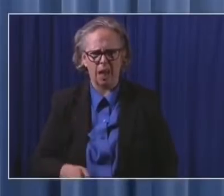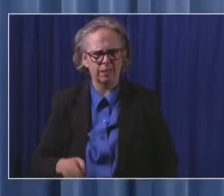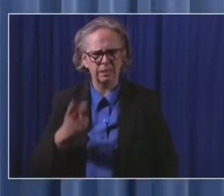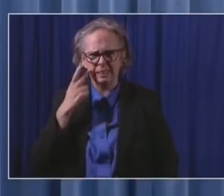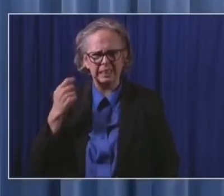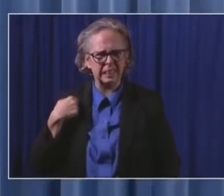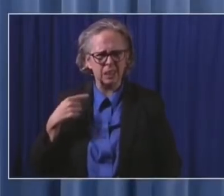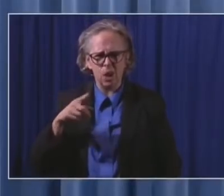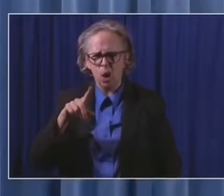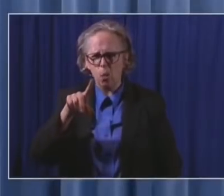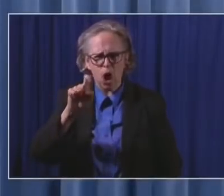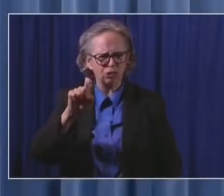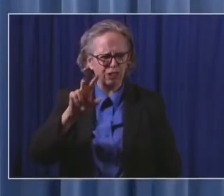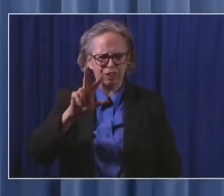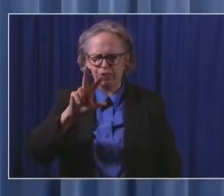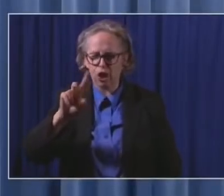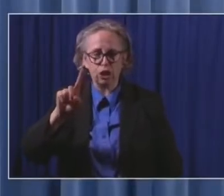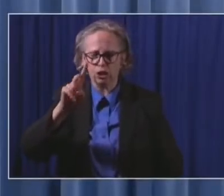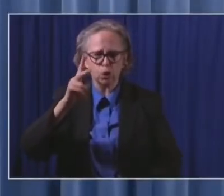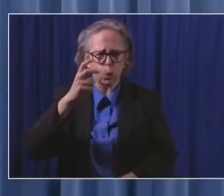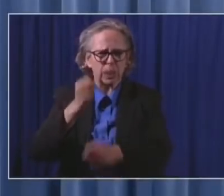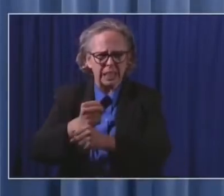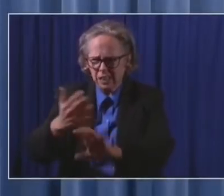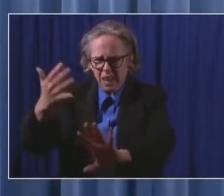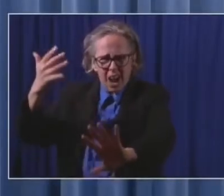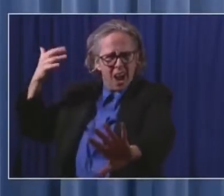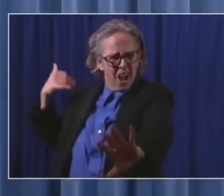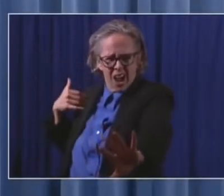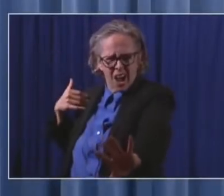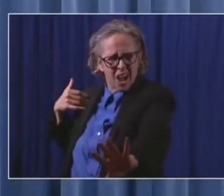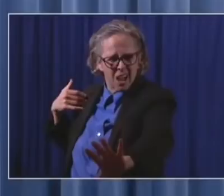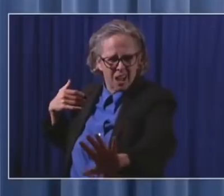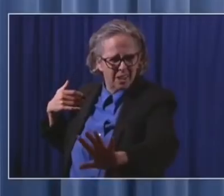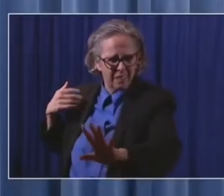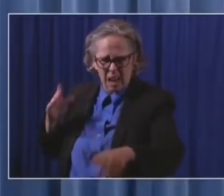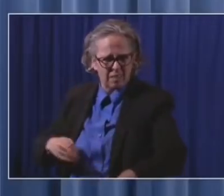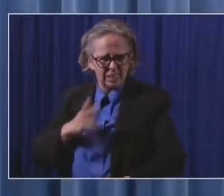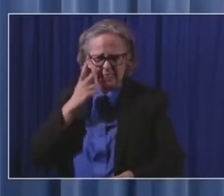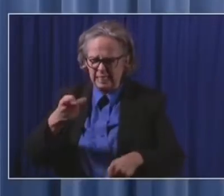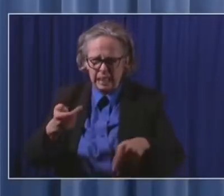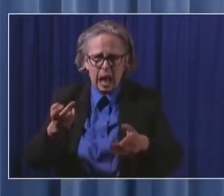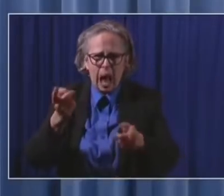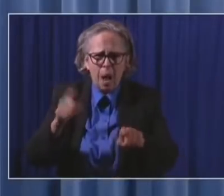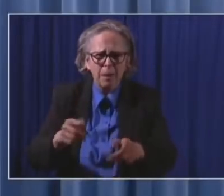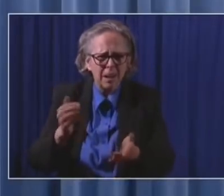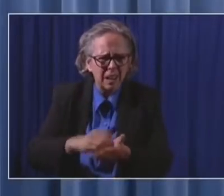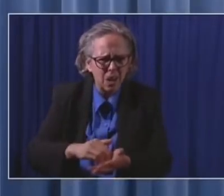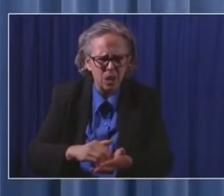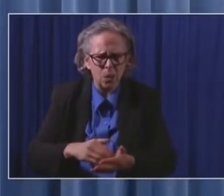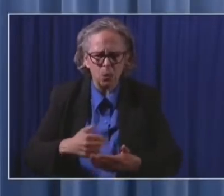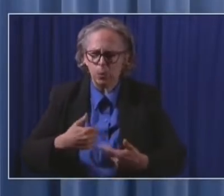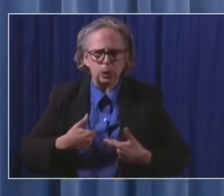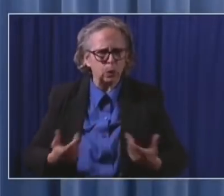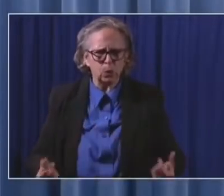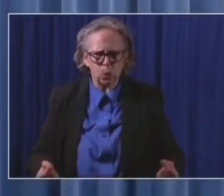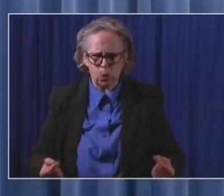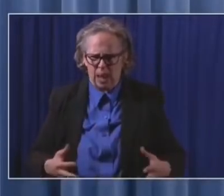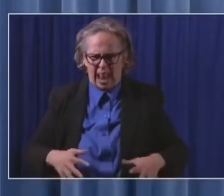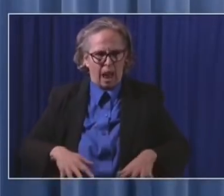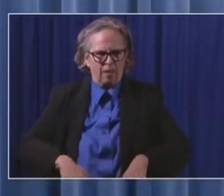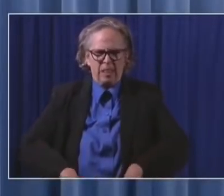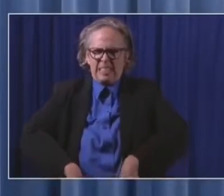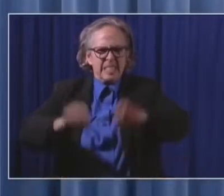serious crisis. It's a crisis that we have not seen in this state for 102 years. I hope we don't see it for another 102